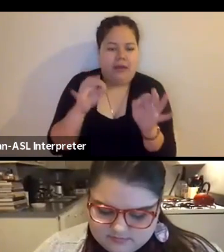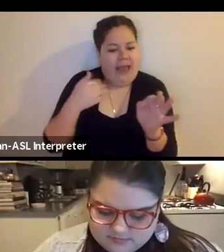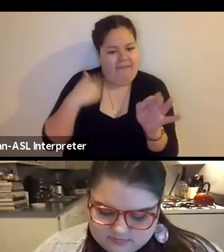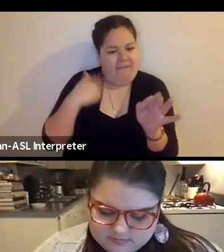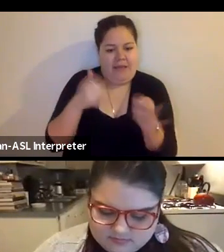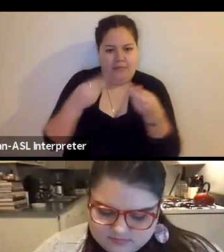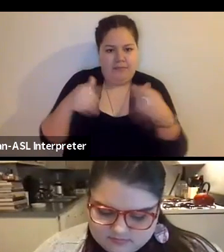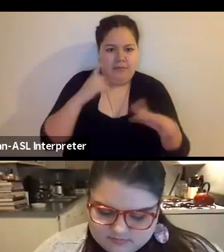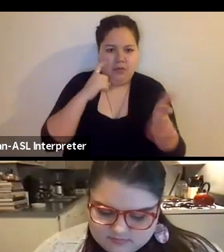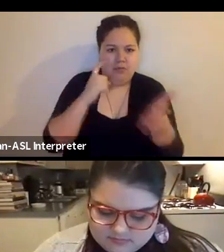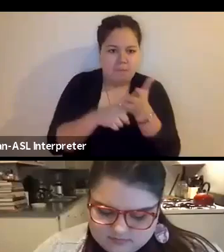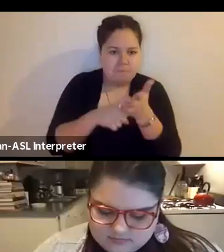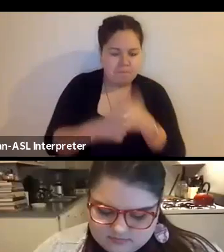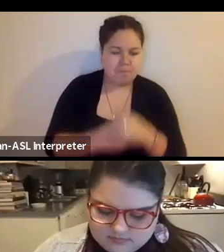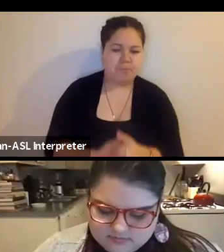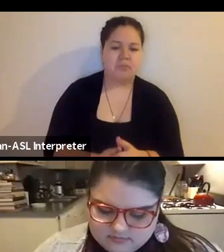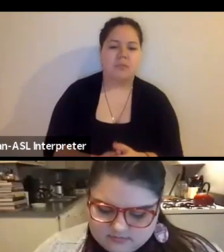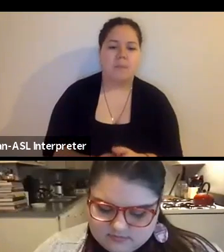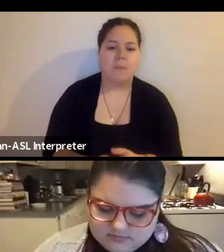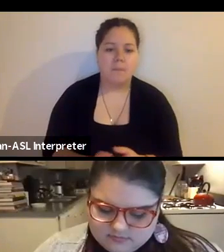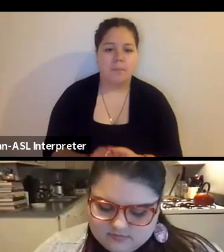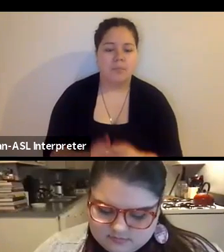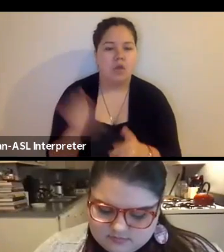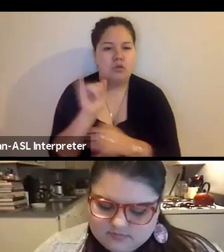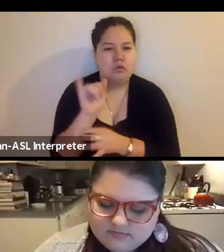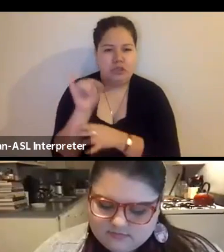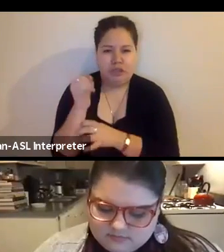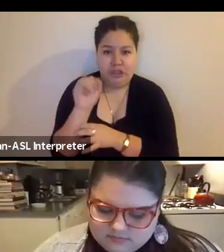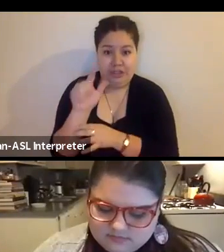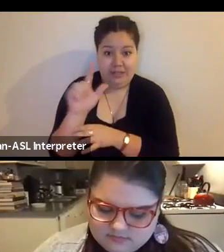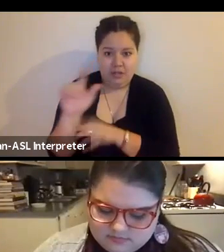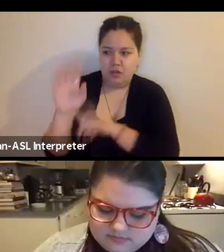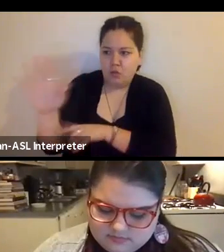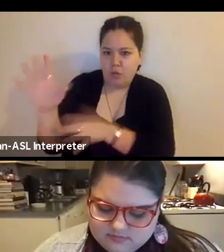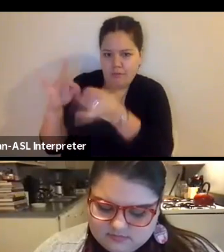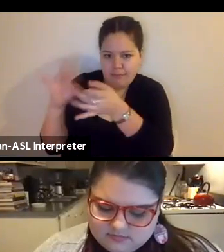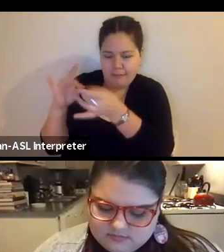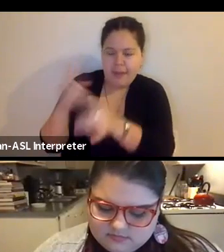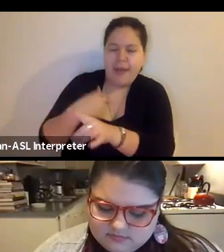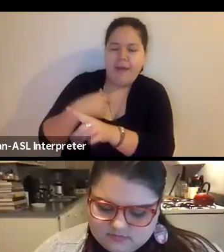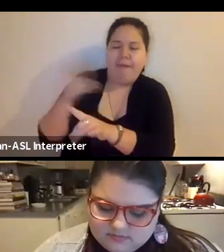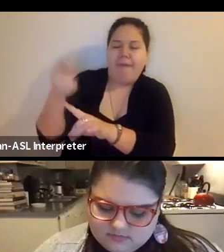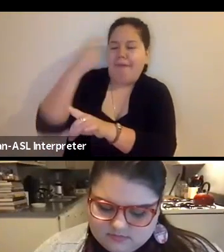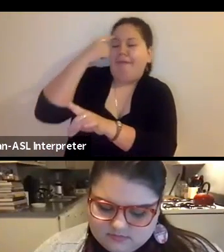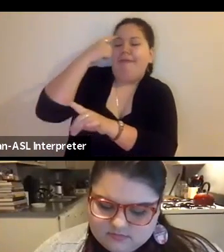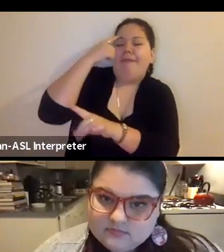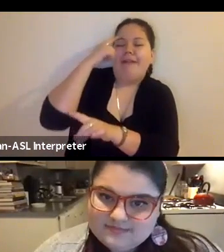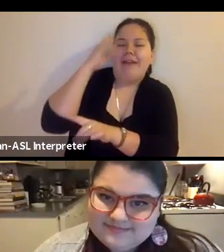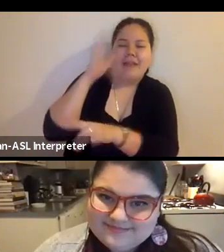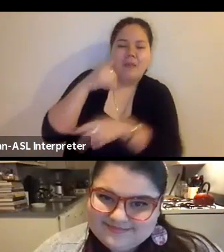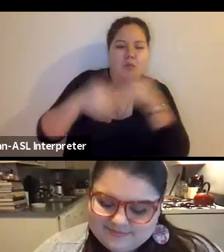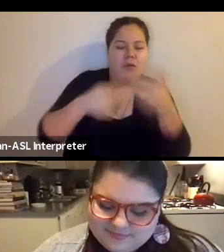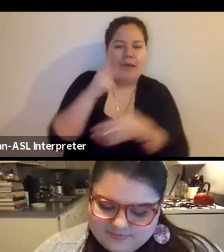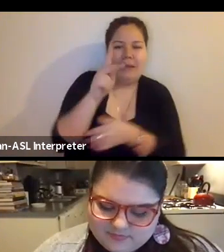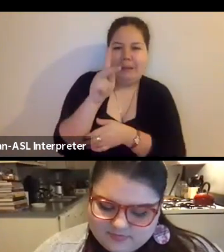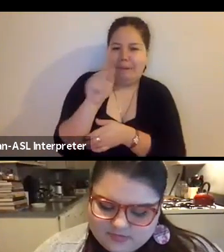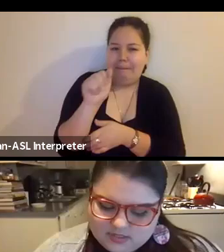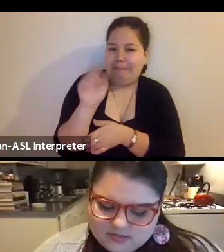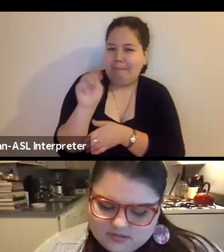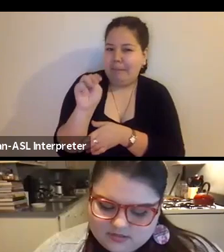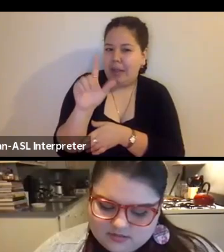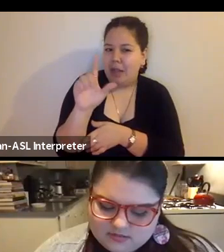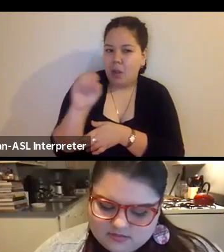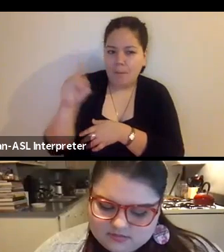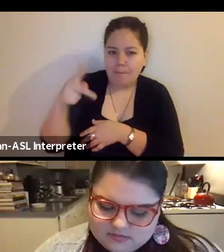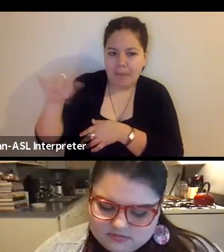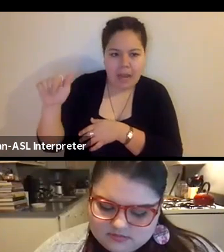And then also riffing off of what Jill was saying, that reminds me of the process of Kamlupa by Kim